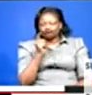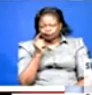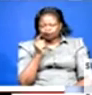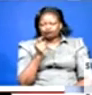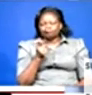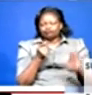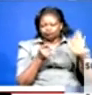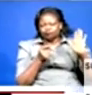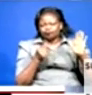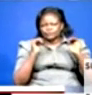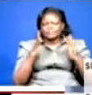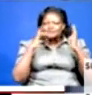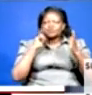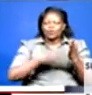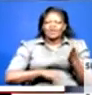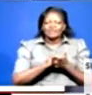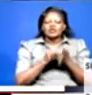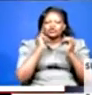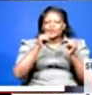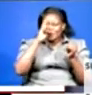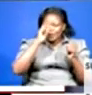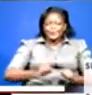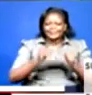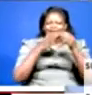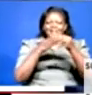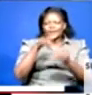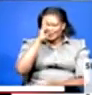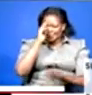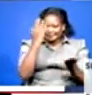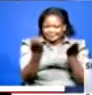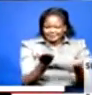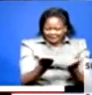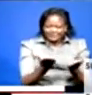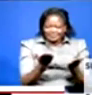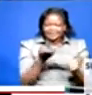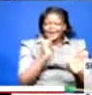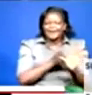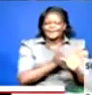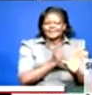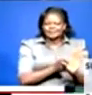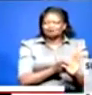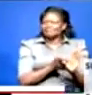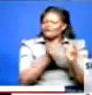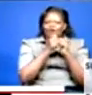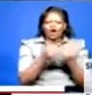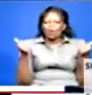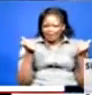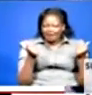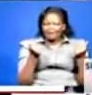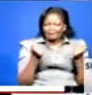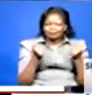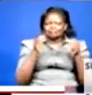ceremony, rallied the new police boss to lead the police service in participating robustly in